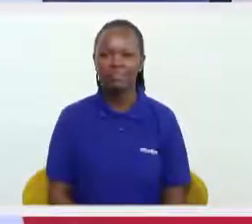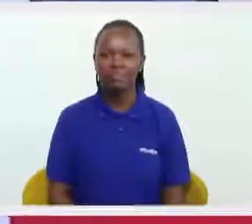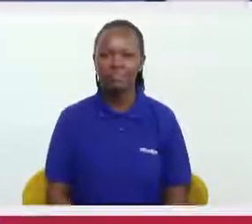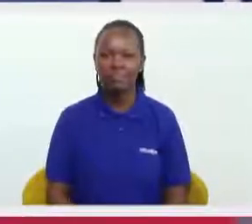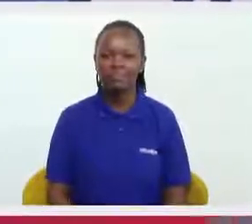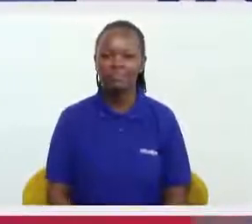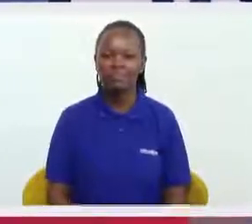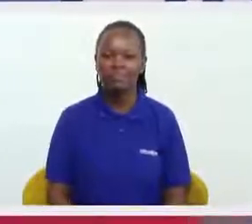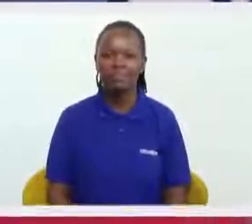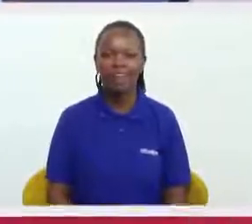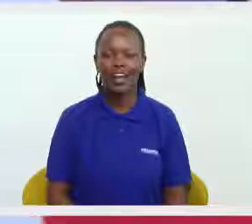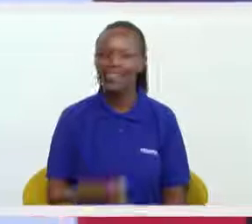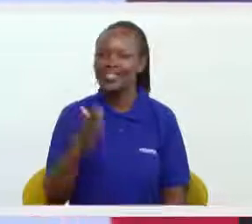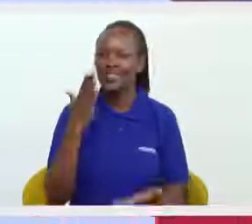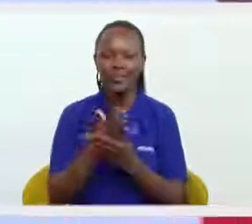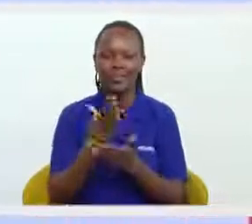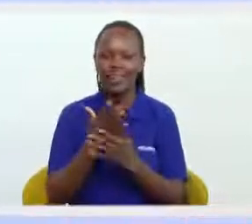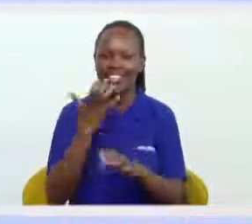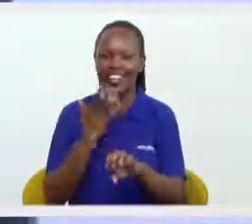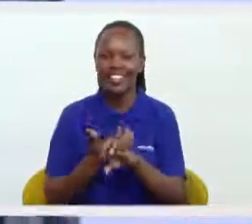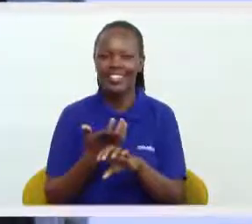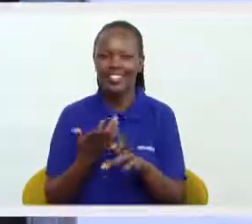Just a little technical difficulties.